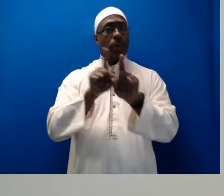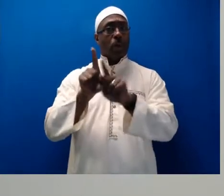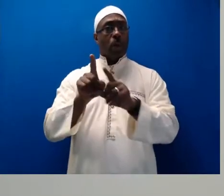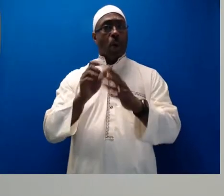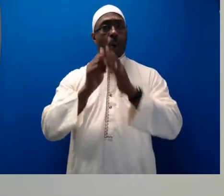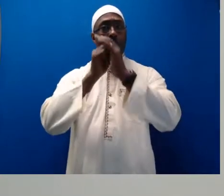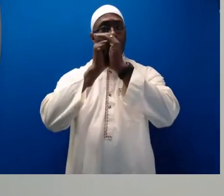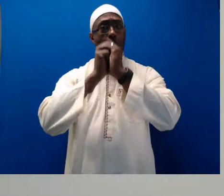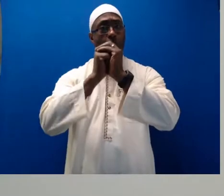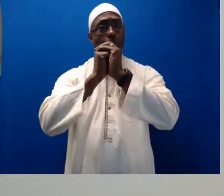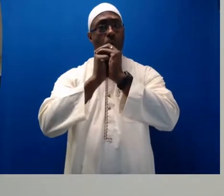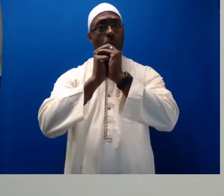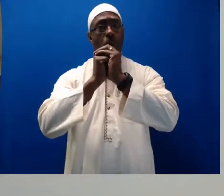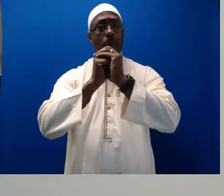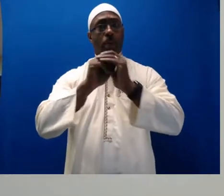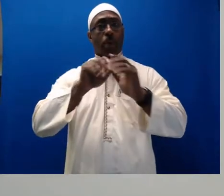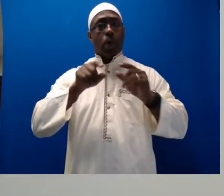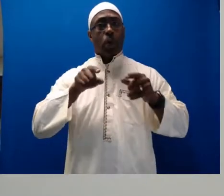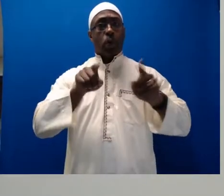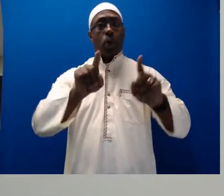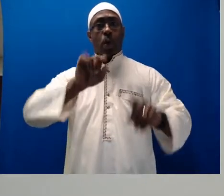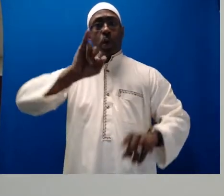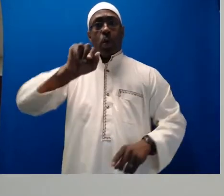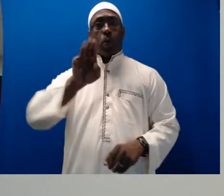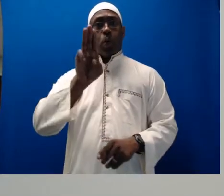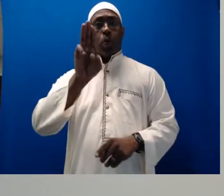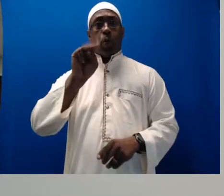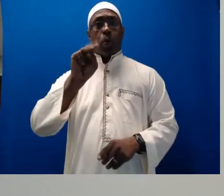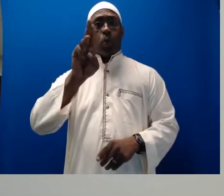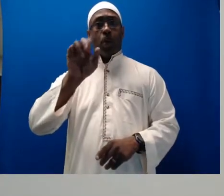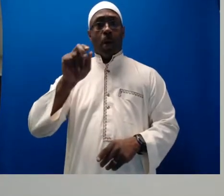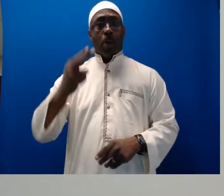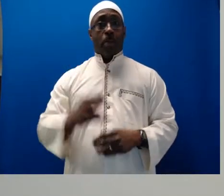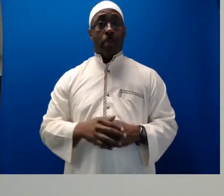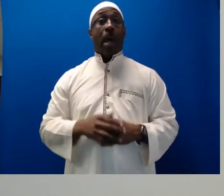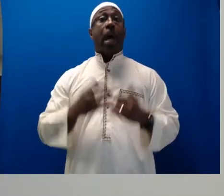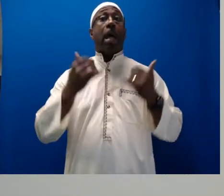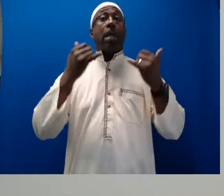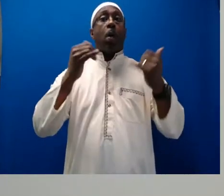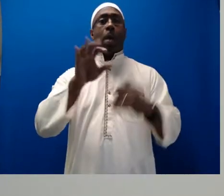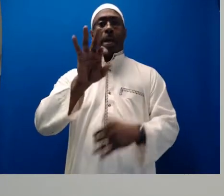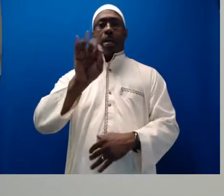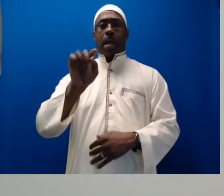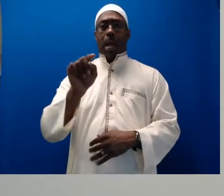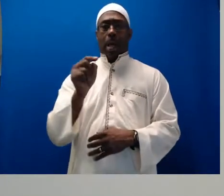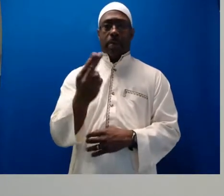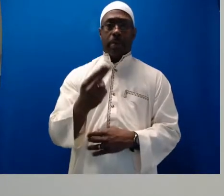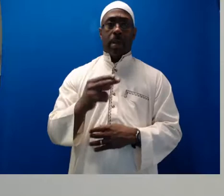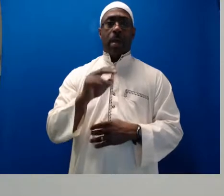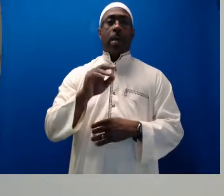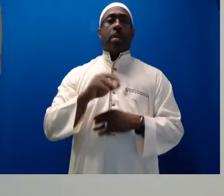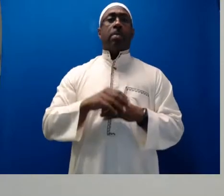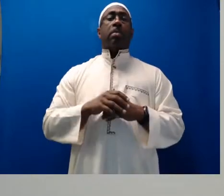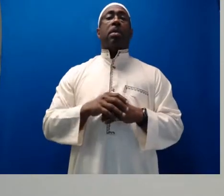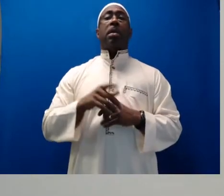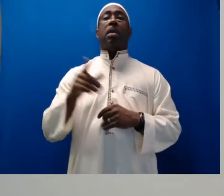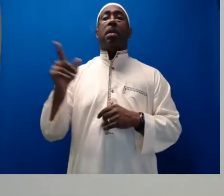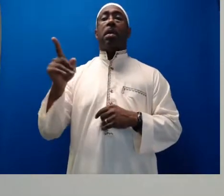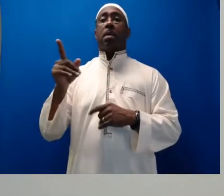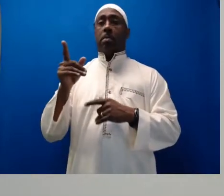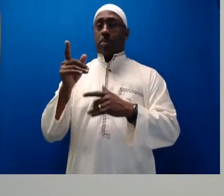Jumu'ah, Suratul Jumu'ah. And it is the ninth ayah where Allah Rabbul Alameen